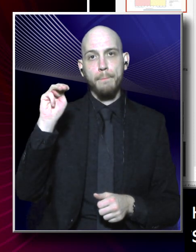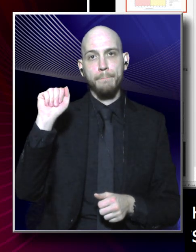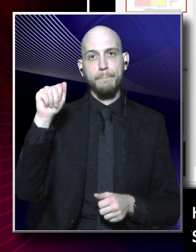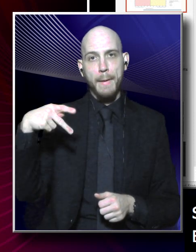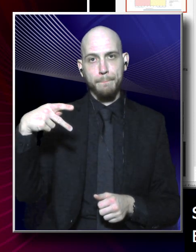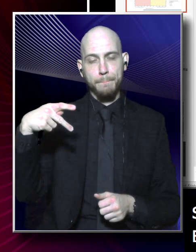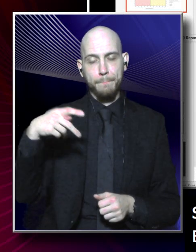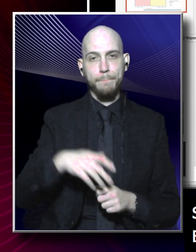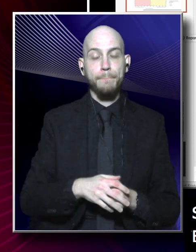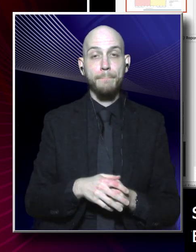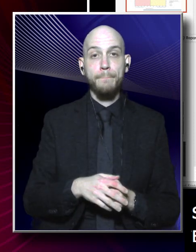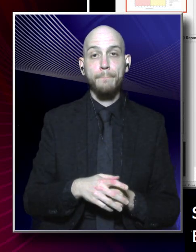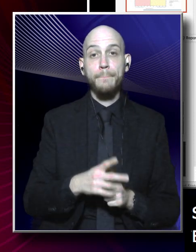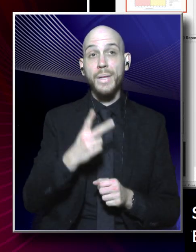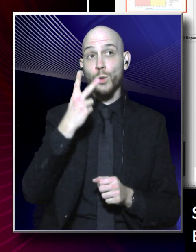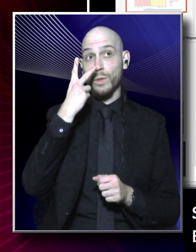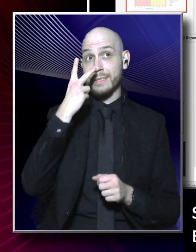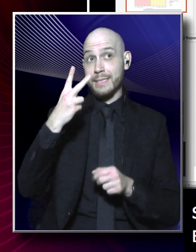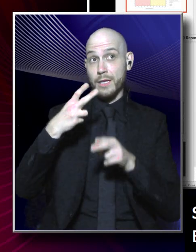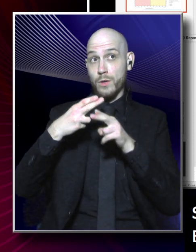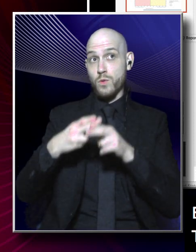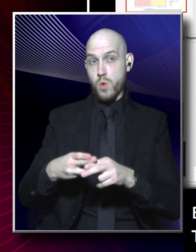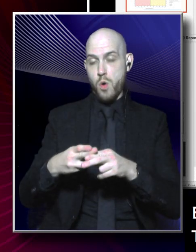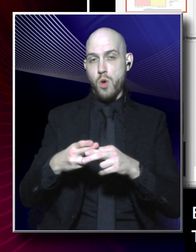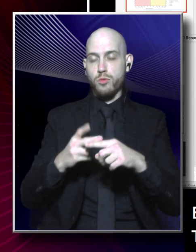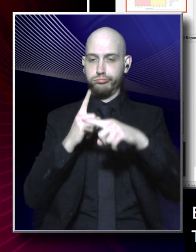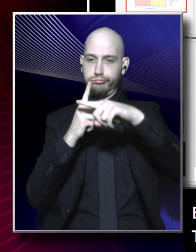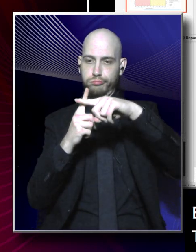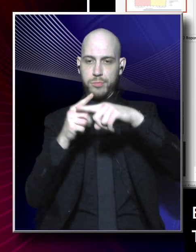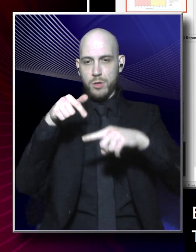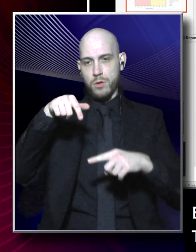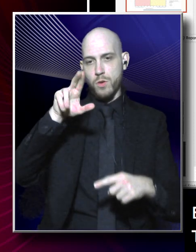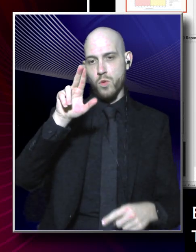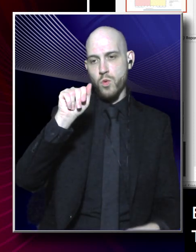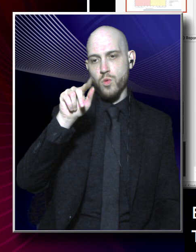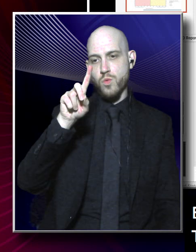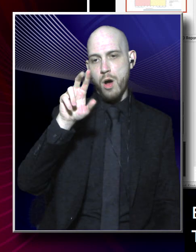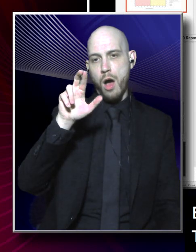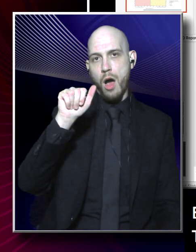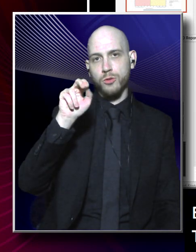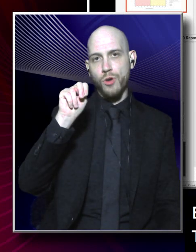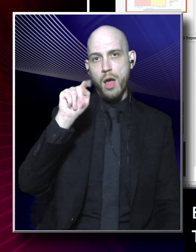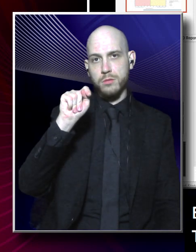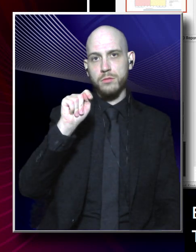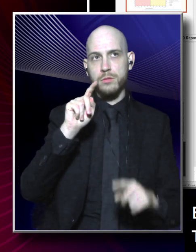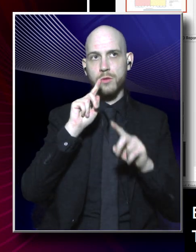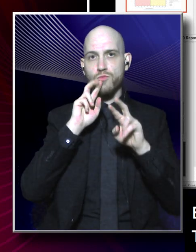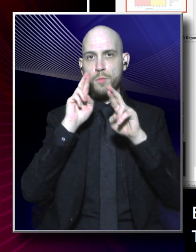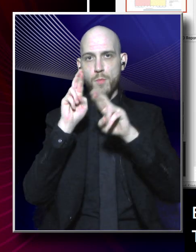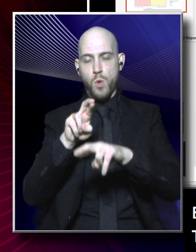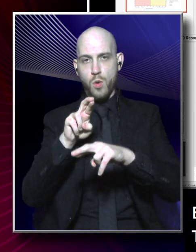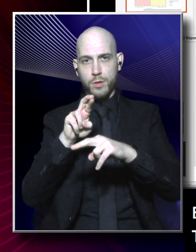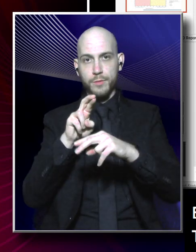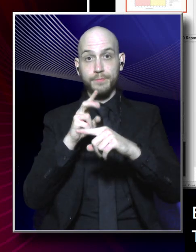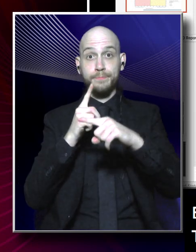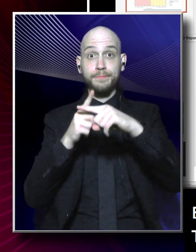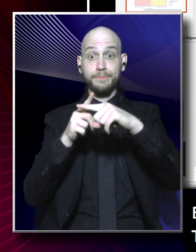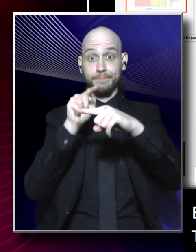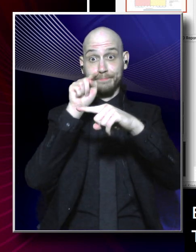here is called the quadrant report. The pink quadrant is low achievement, low